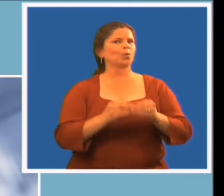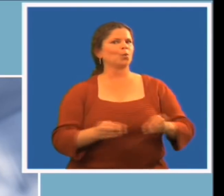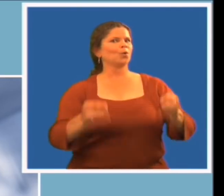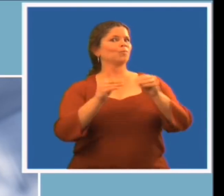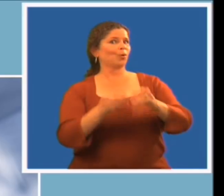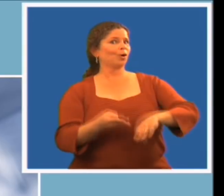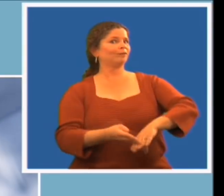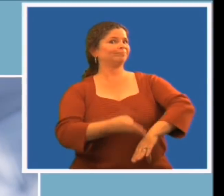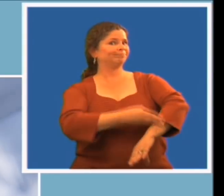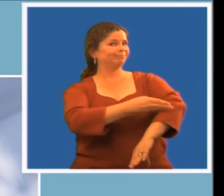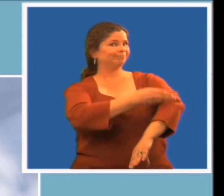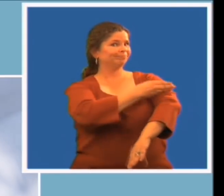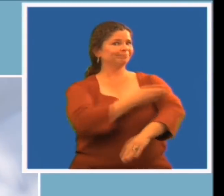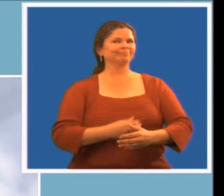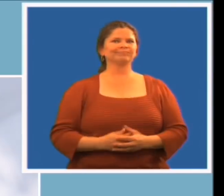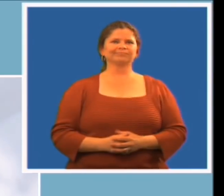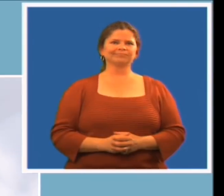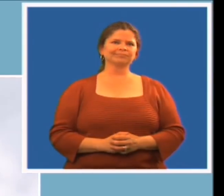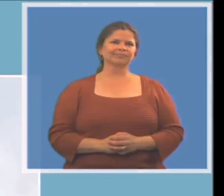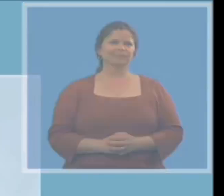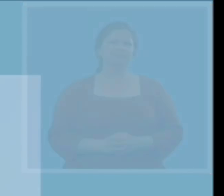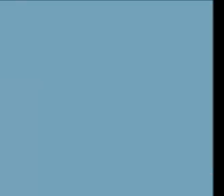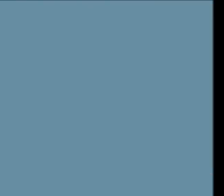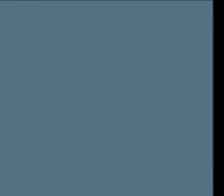service going forward.